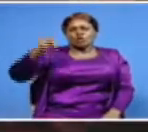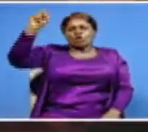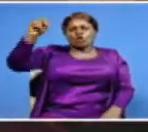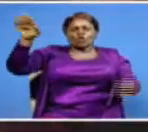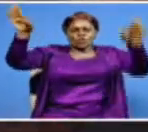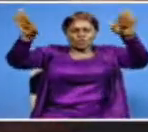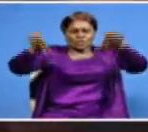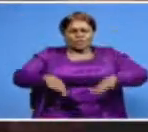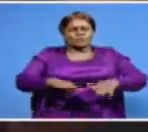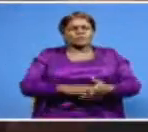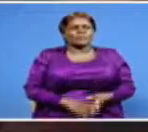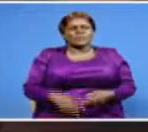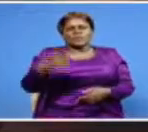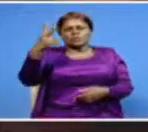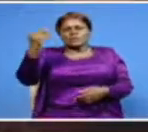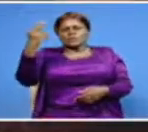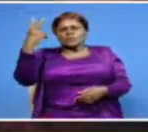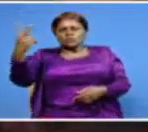And while